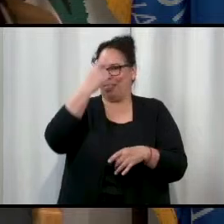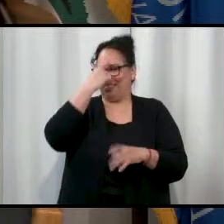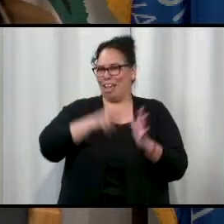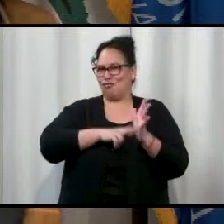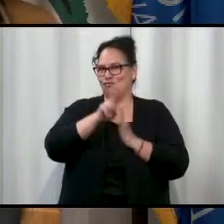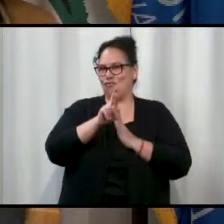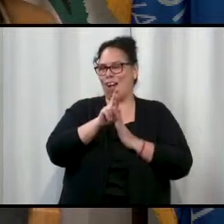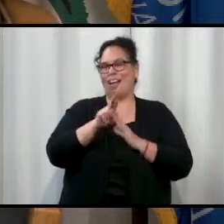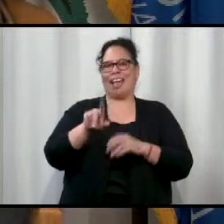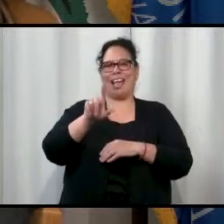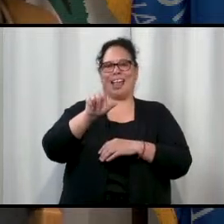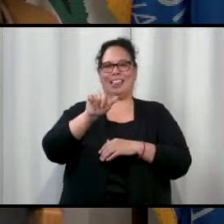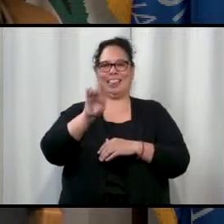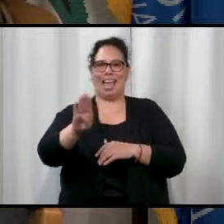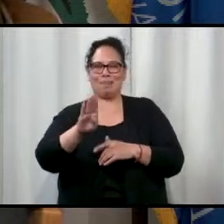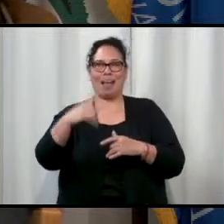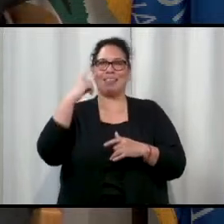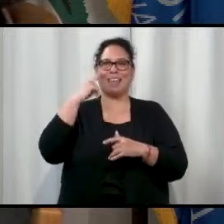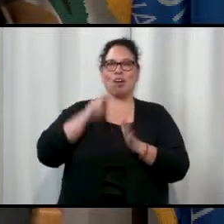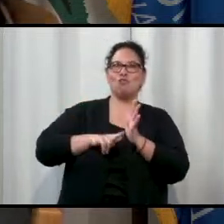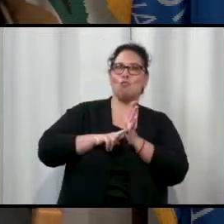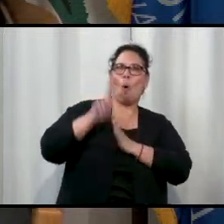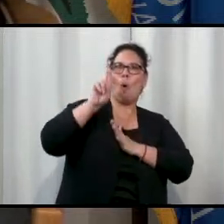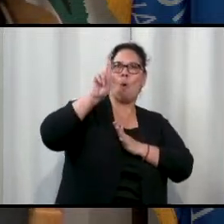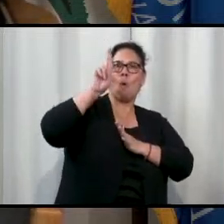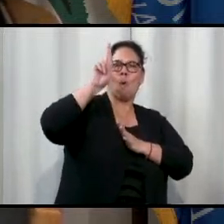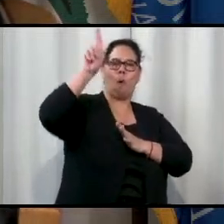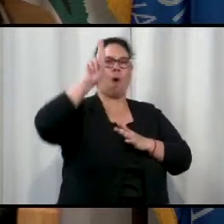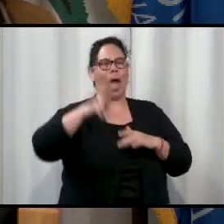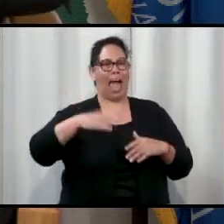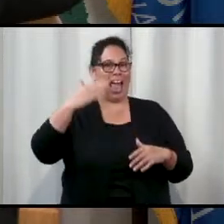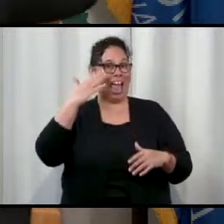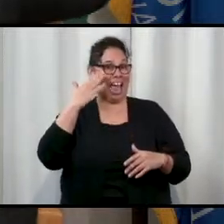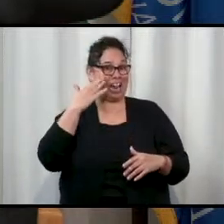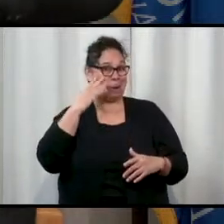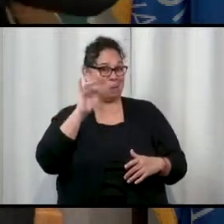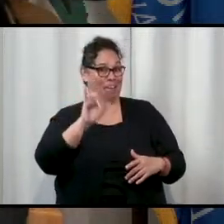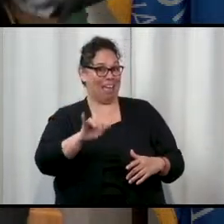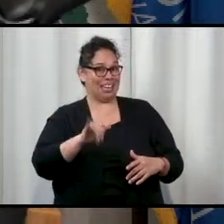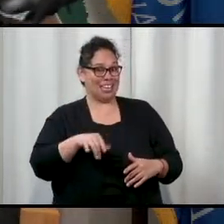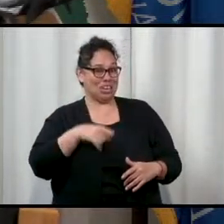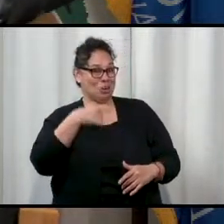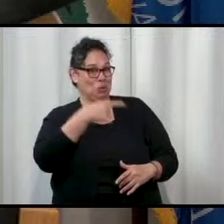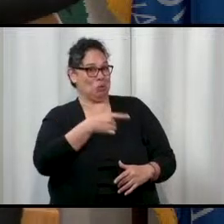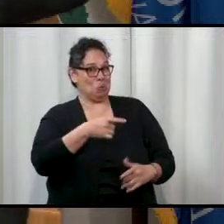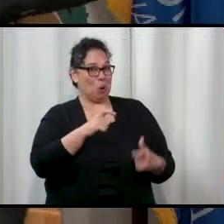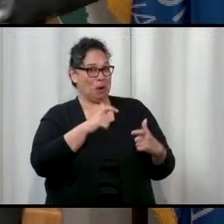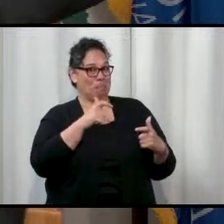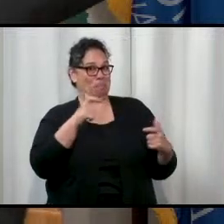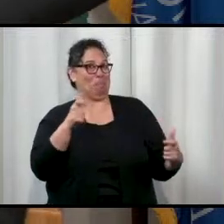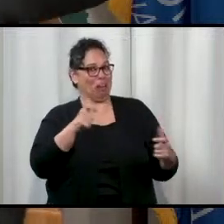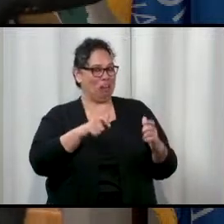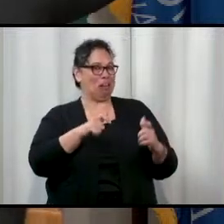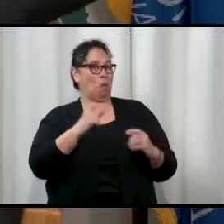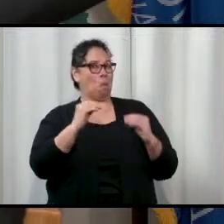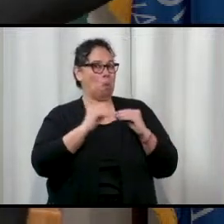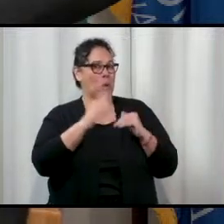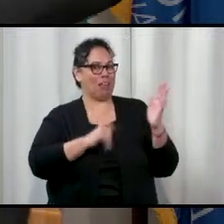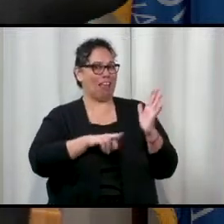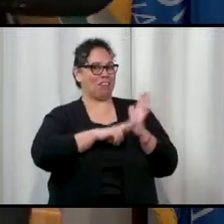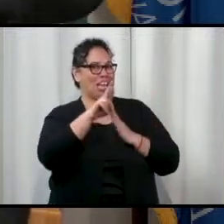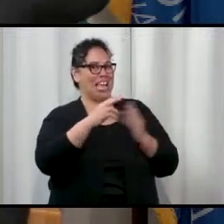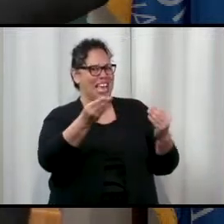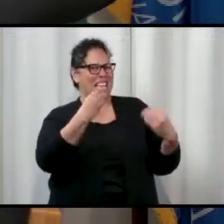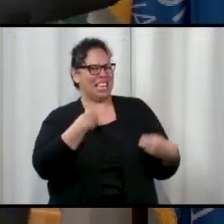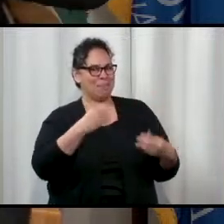Lab, my mind goes to rocket launches. And I know that, you're much bigger than rocket launches, but run it down. Give me the numbers,